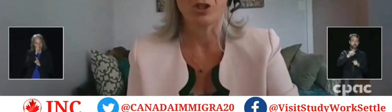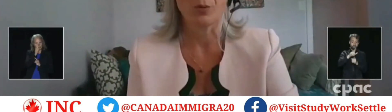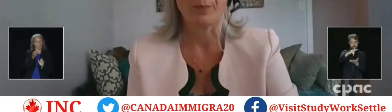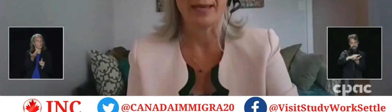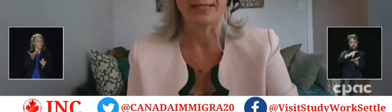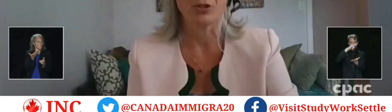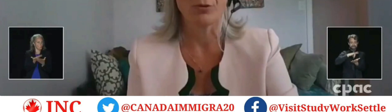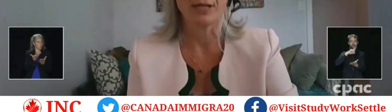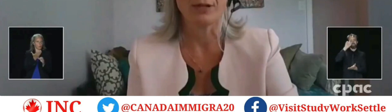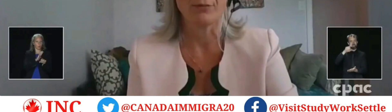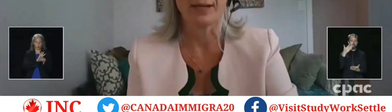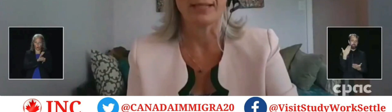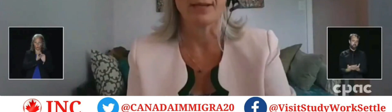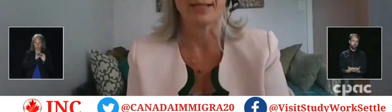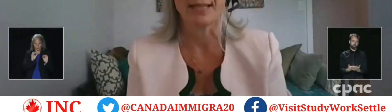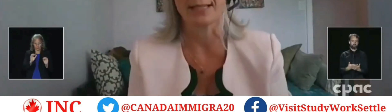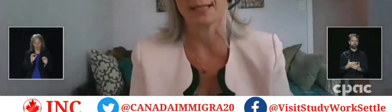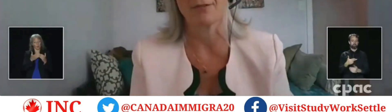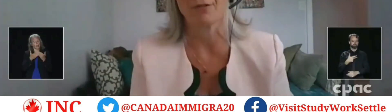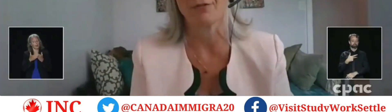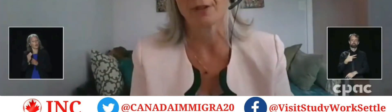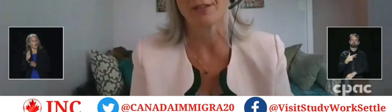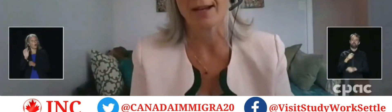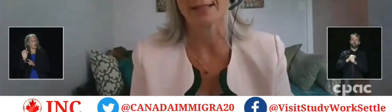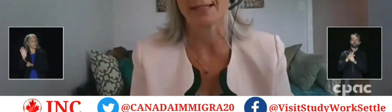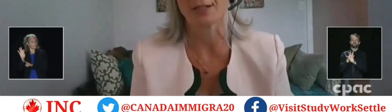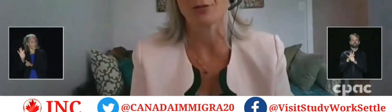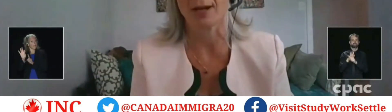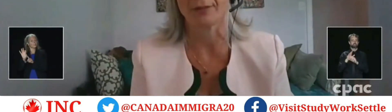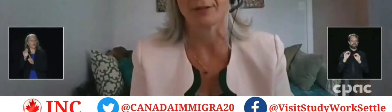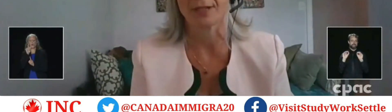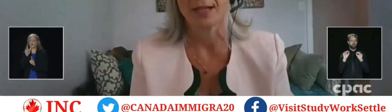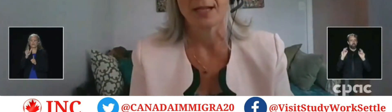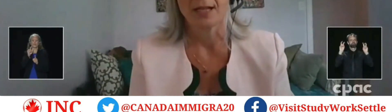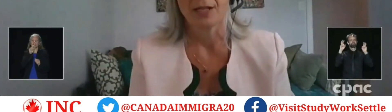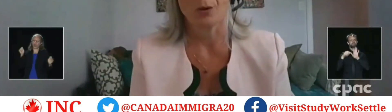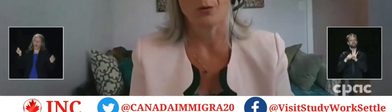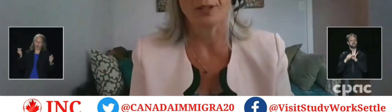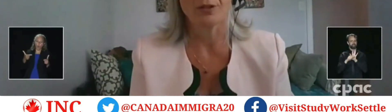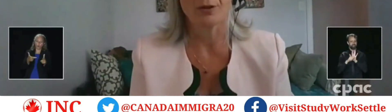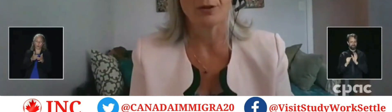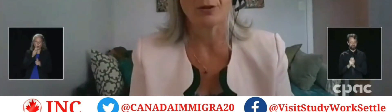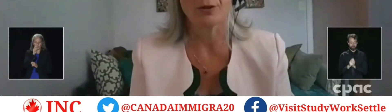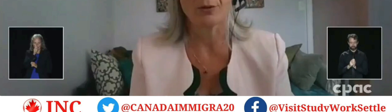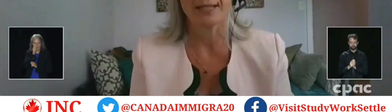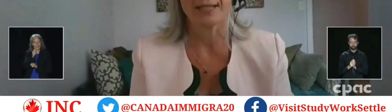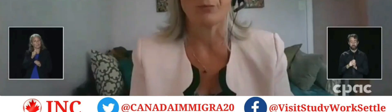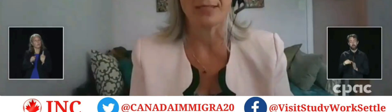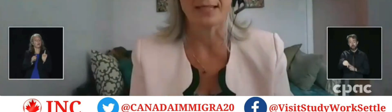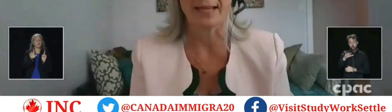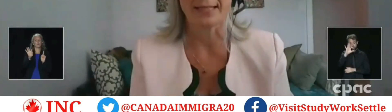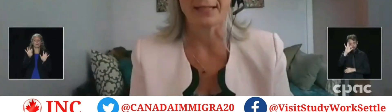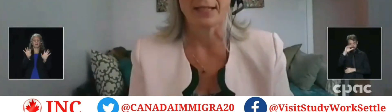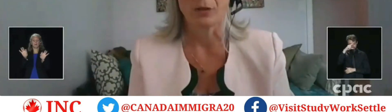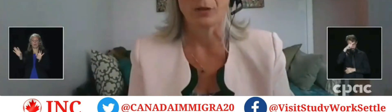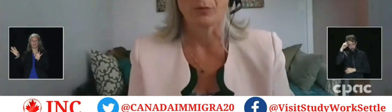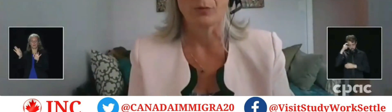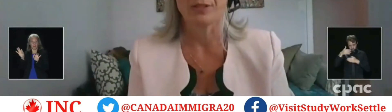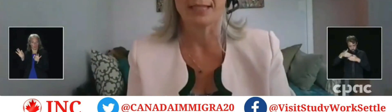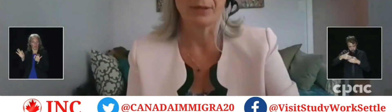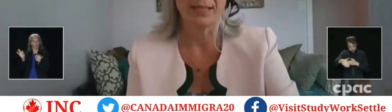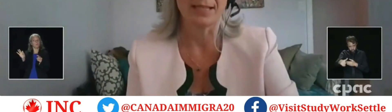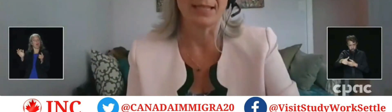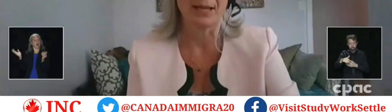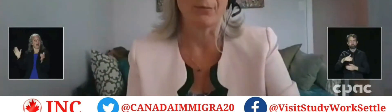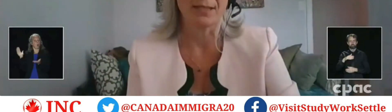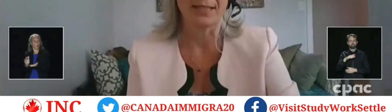will shift to a mandatory randomized testing for fully vaccinated travelers. So only those that have been randomly selected will